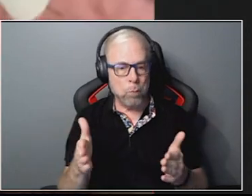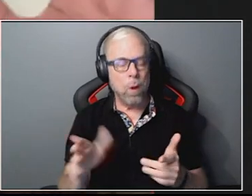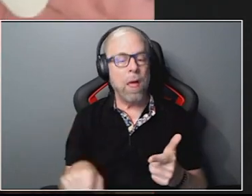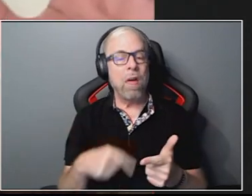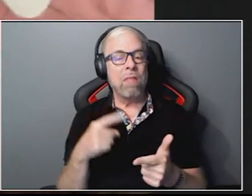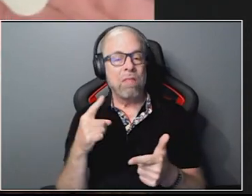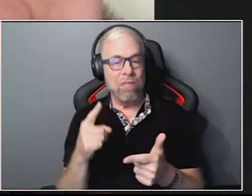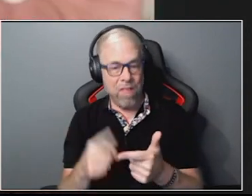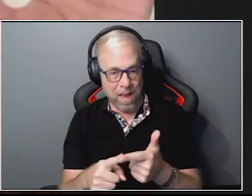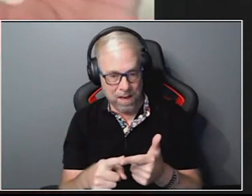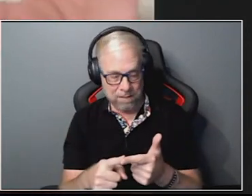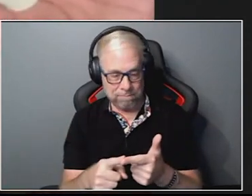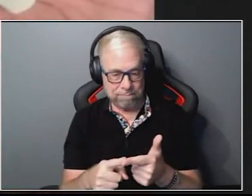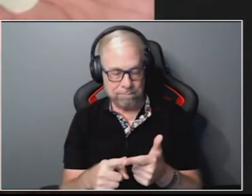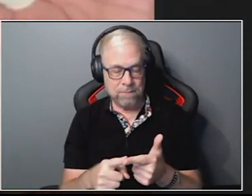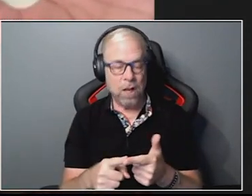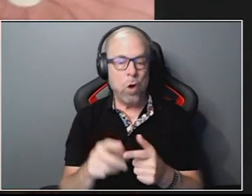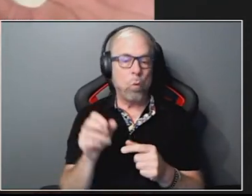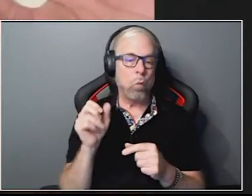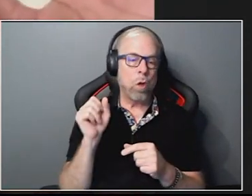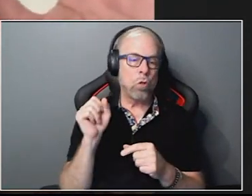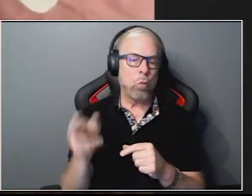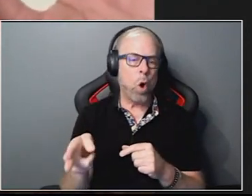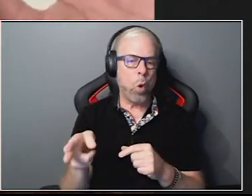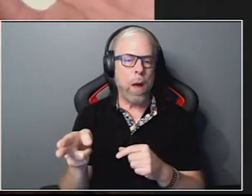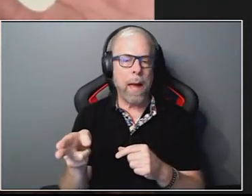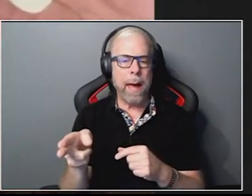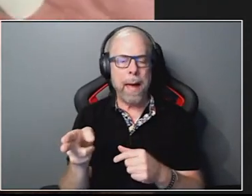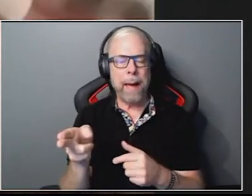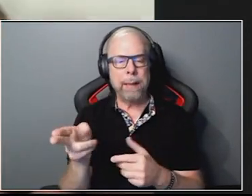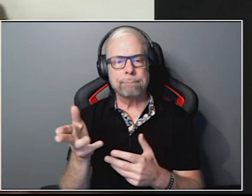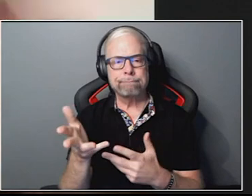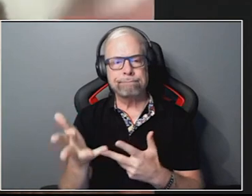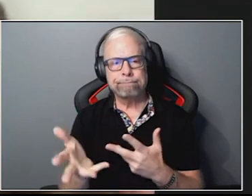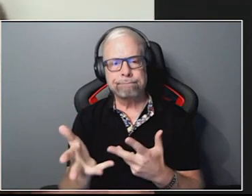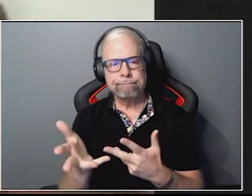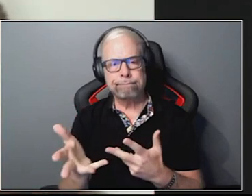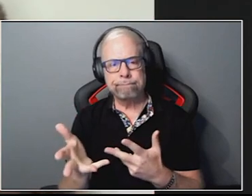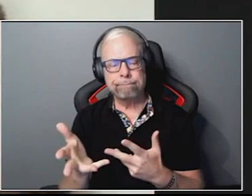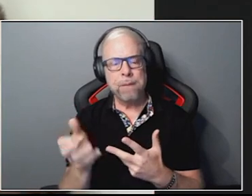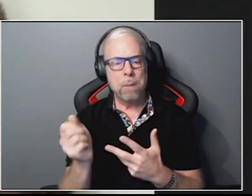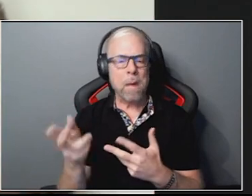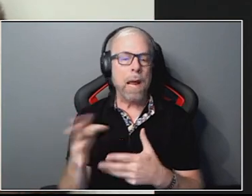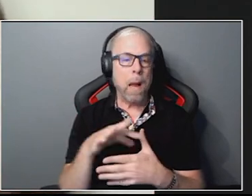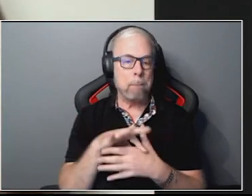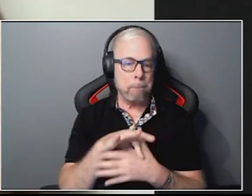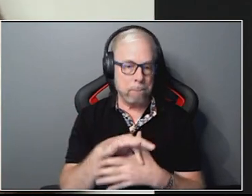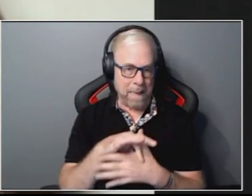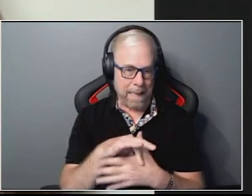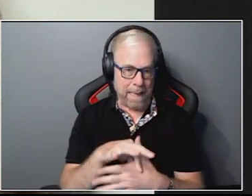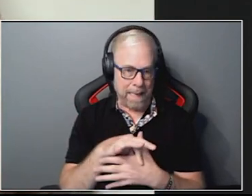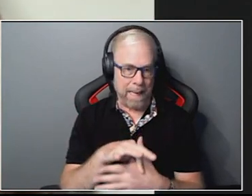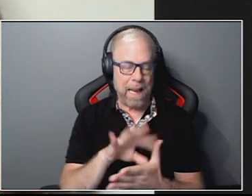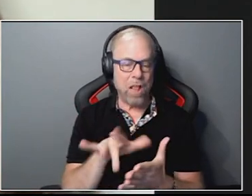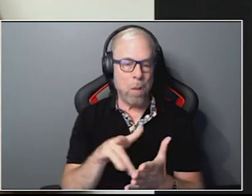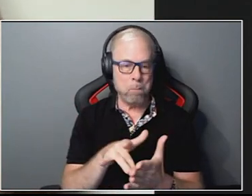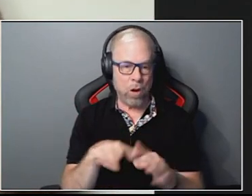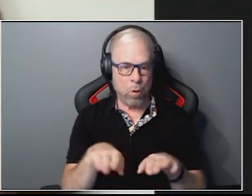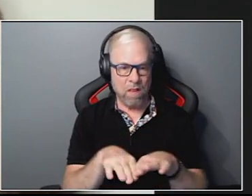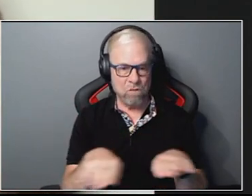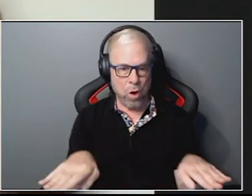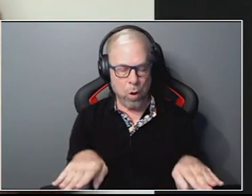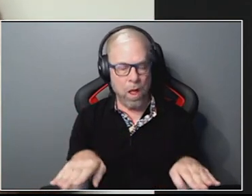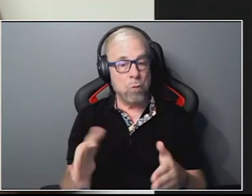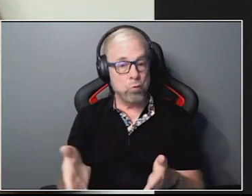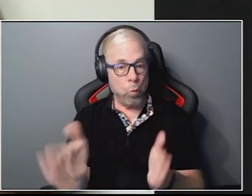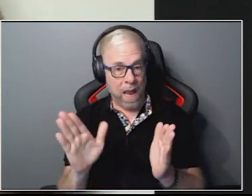would throw out a piece of, we put out a piece of meat out in the middle of the floor and you let them fight for